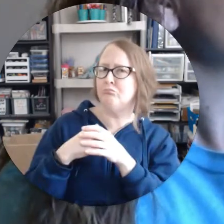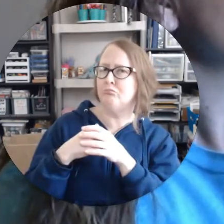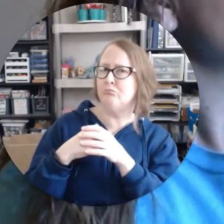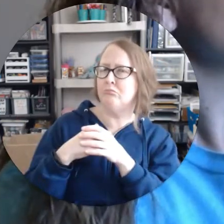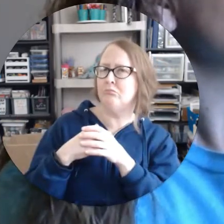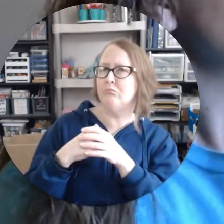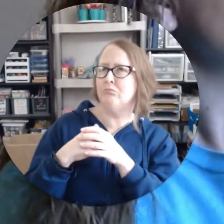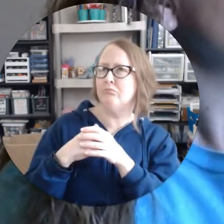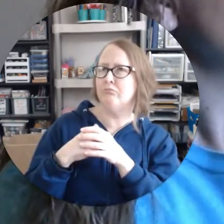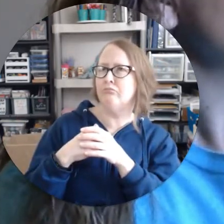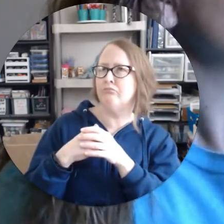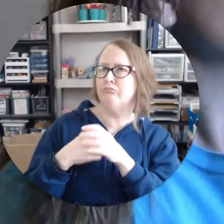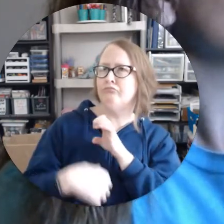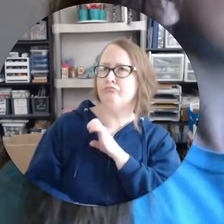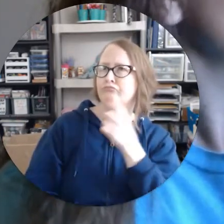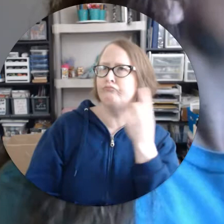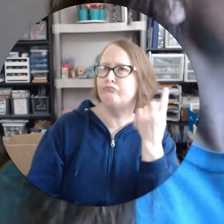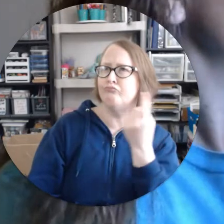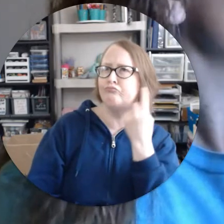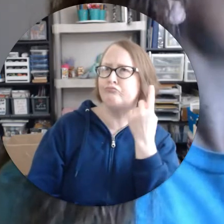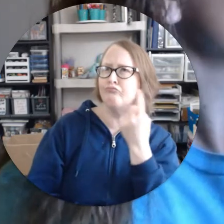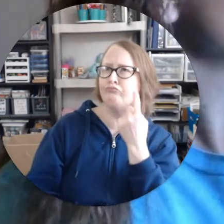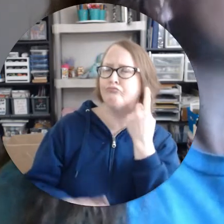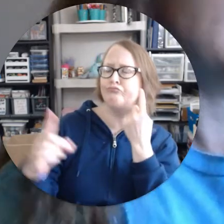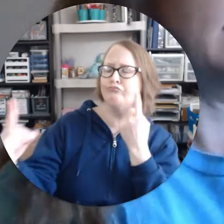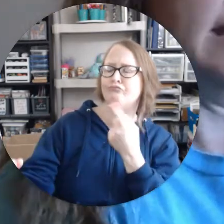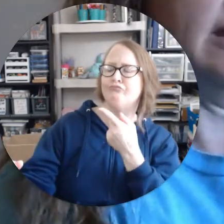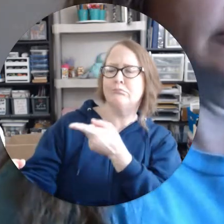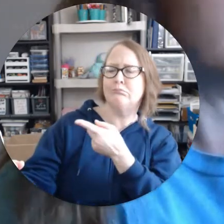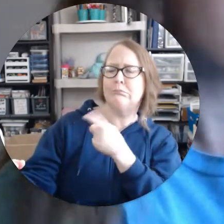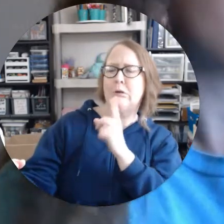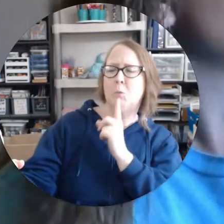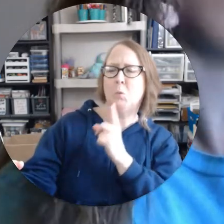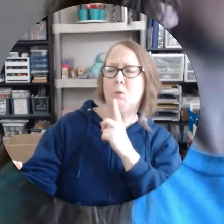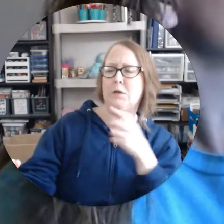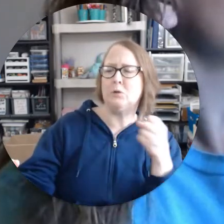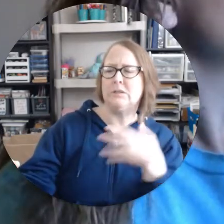She wondered if he felt lonely or scared.